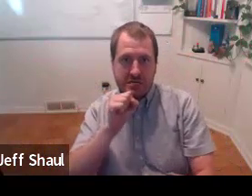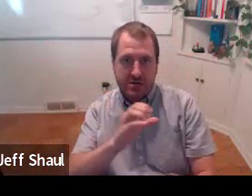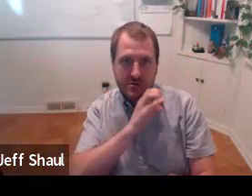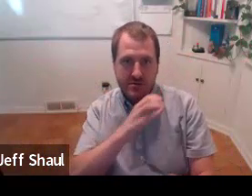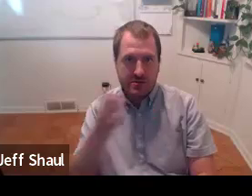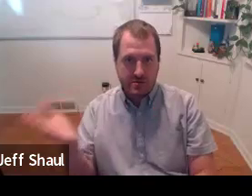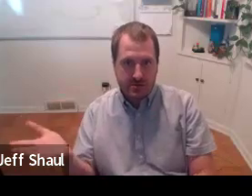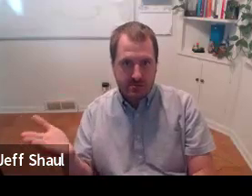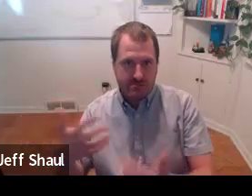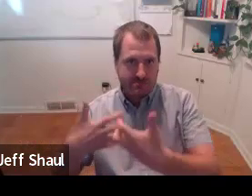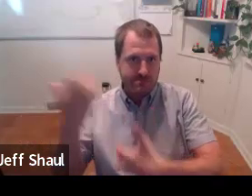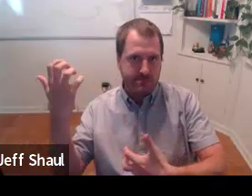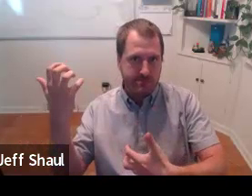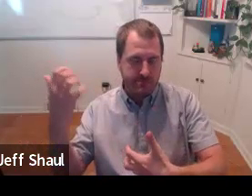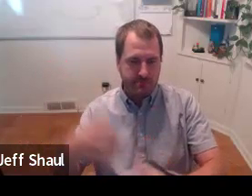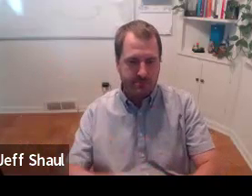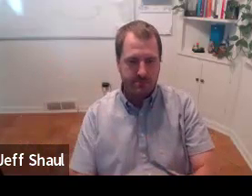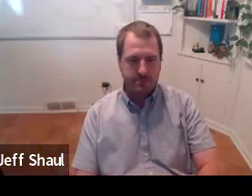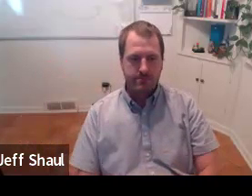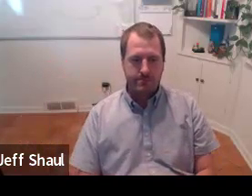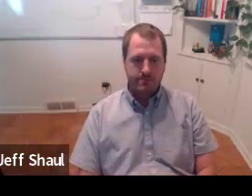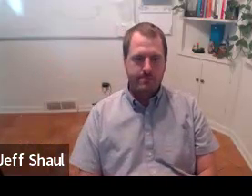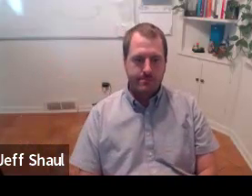countering to the senior citizens.